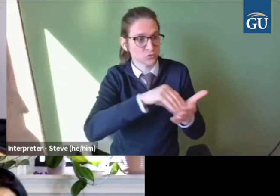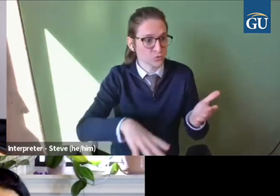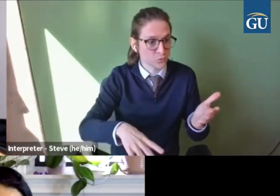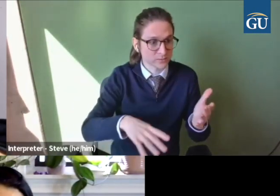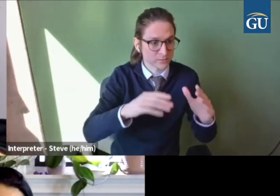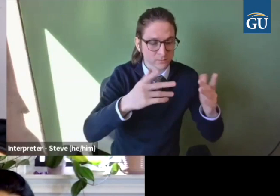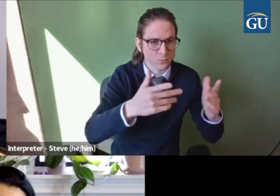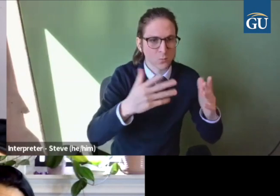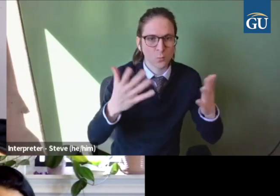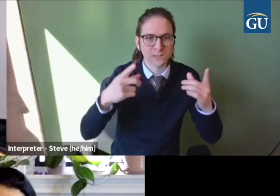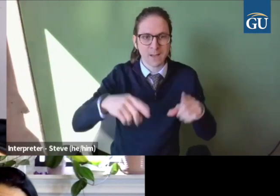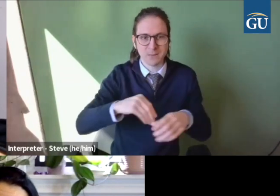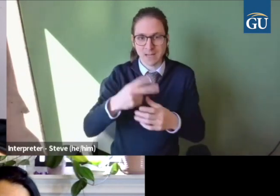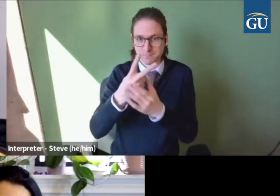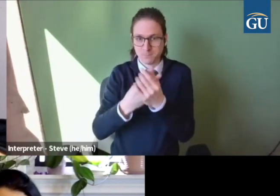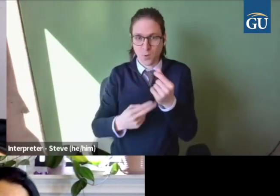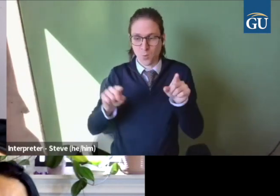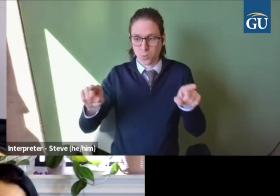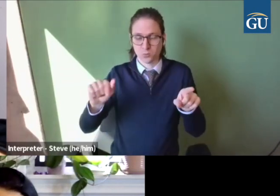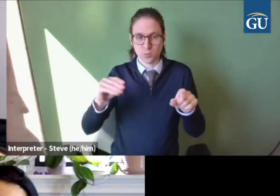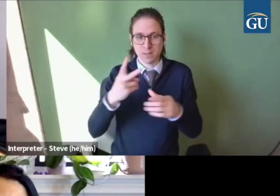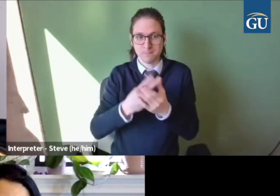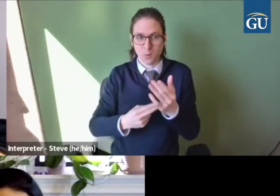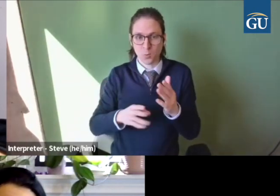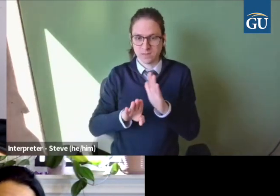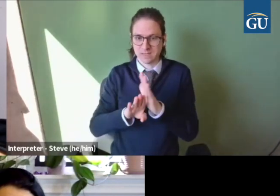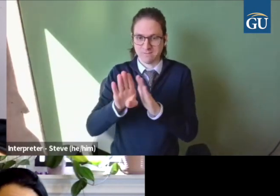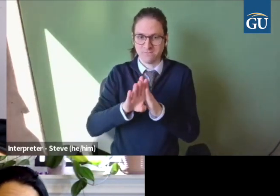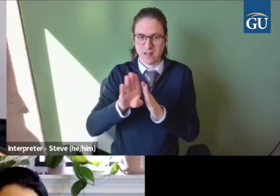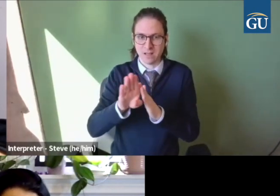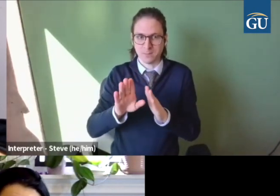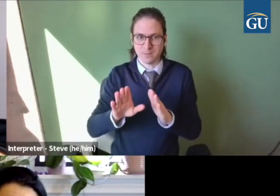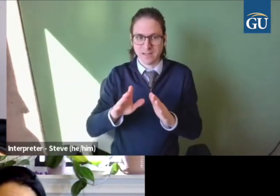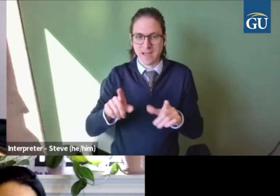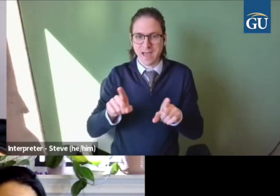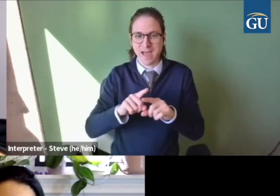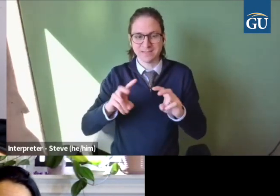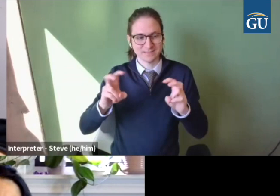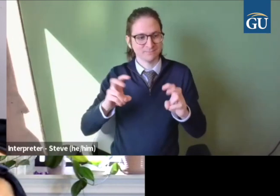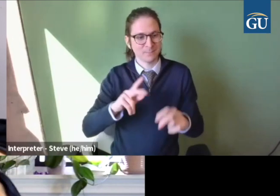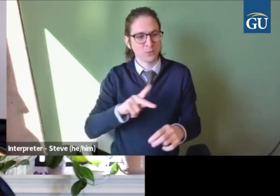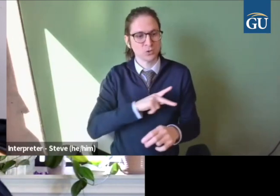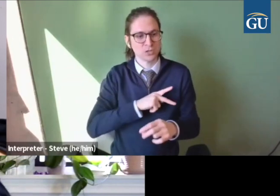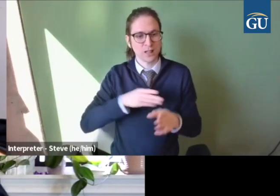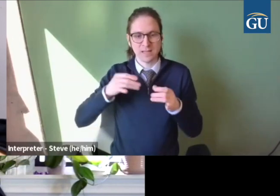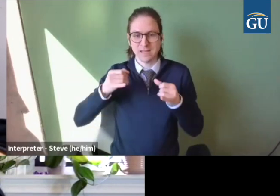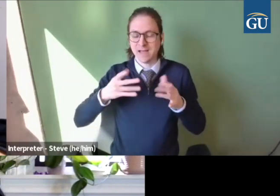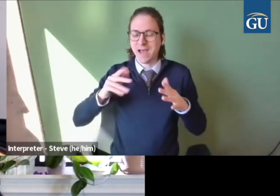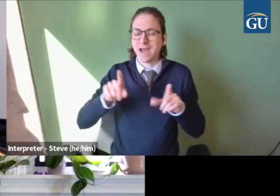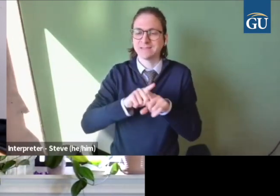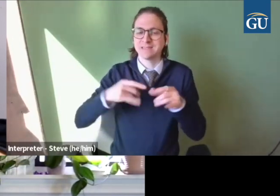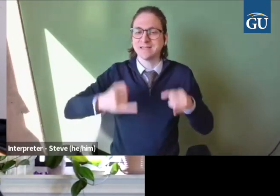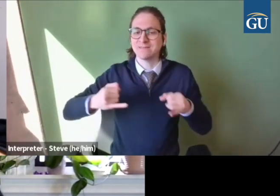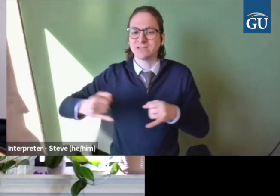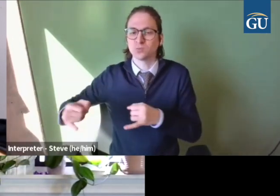develop themselves in a personal way as thinkers around that information? How do they use this